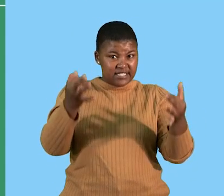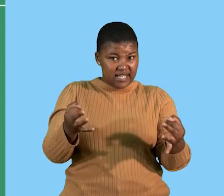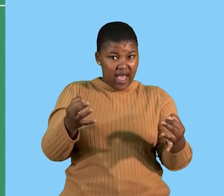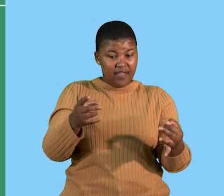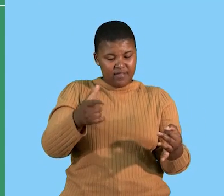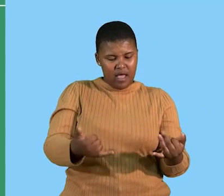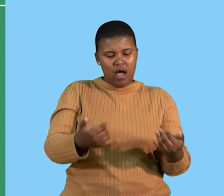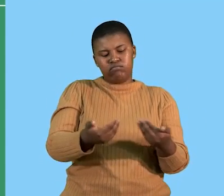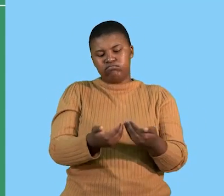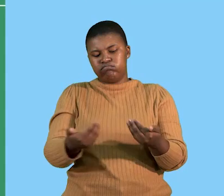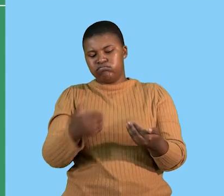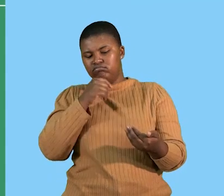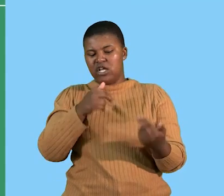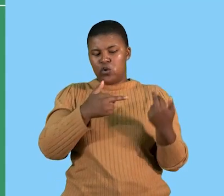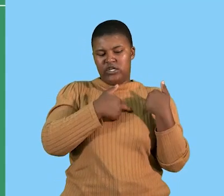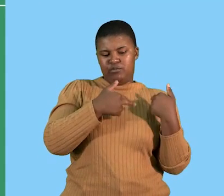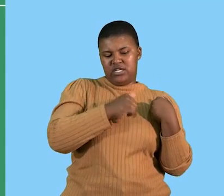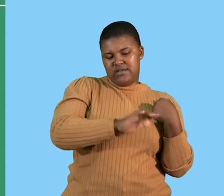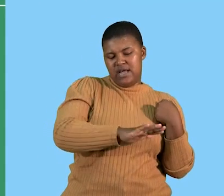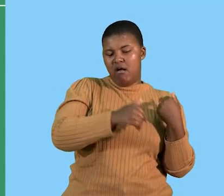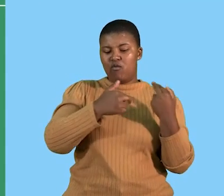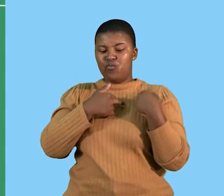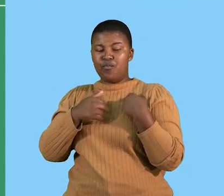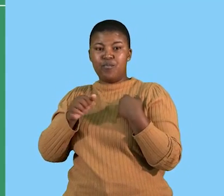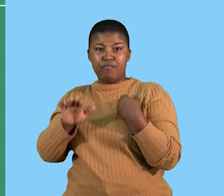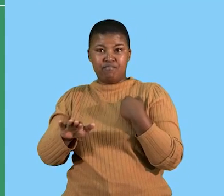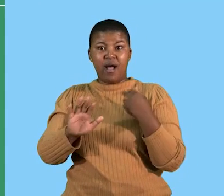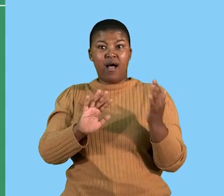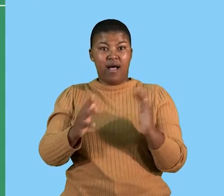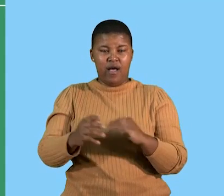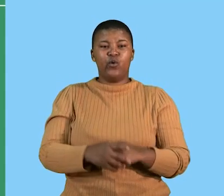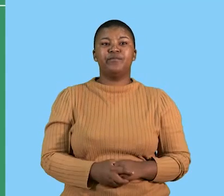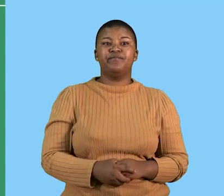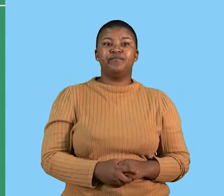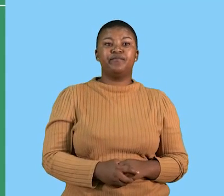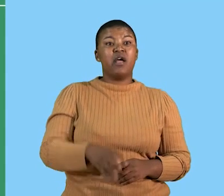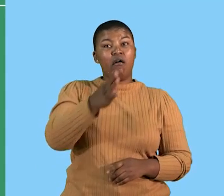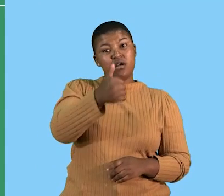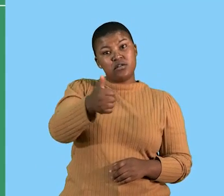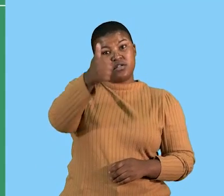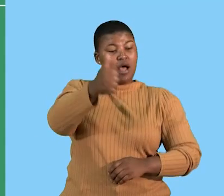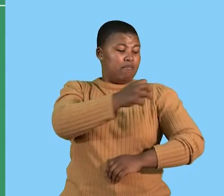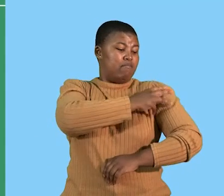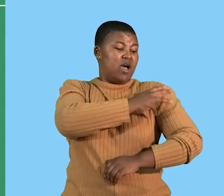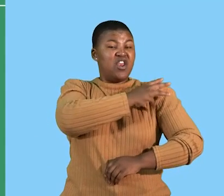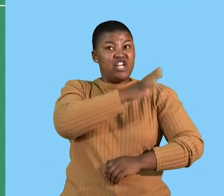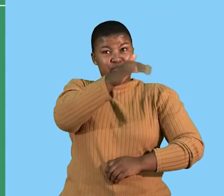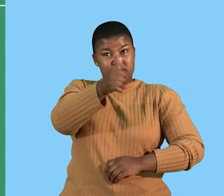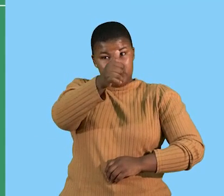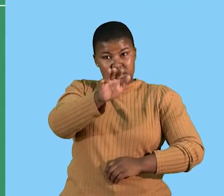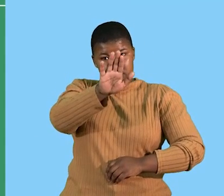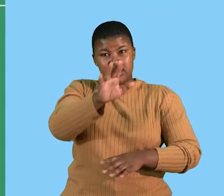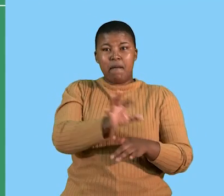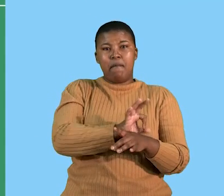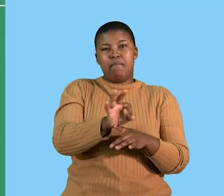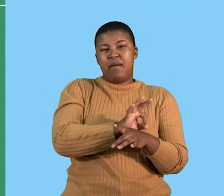into responsibilities, we say that the top management will plan the activities, and